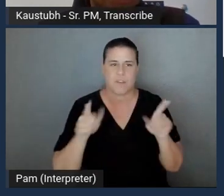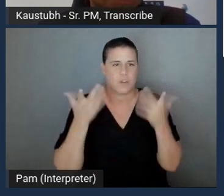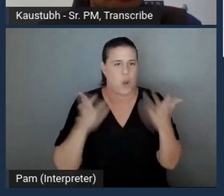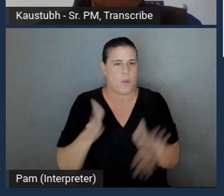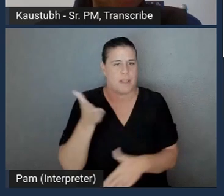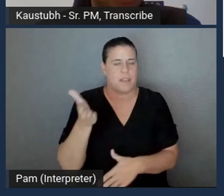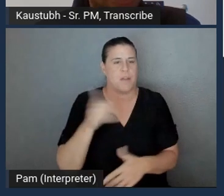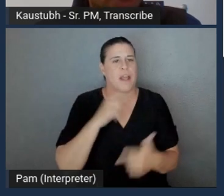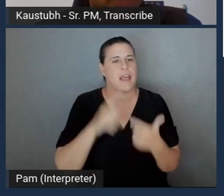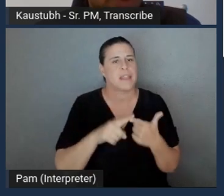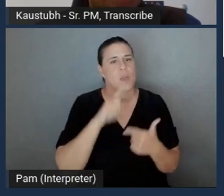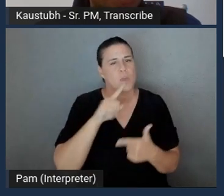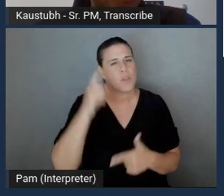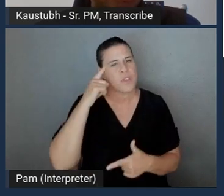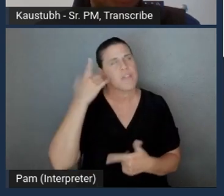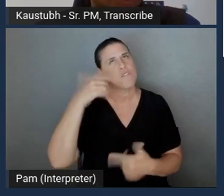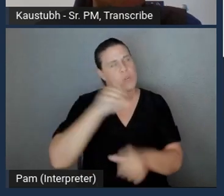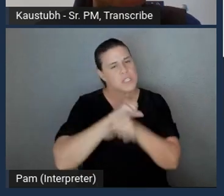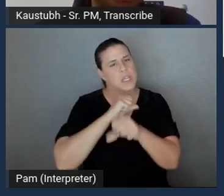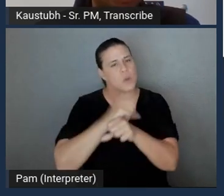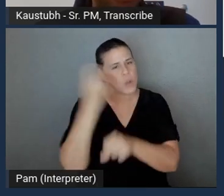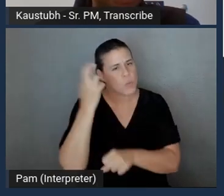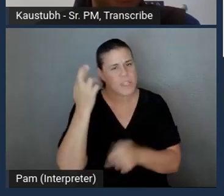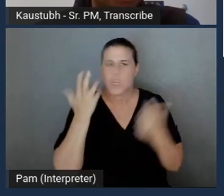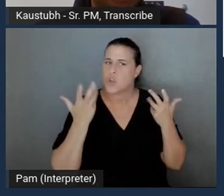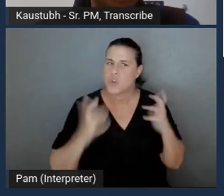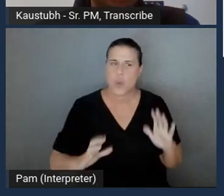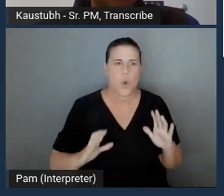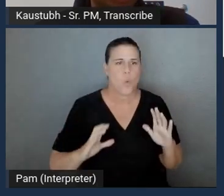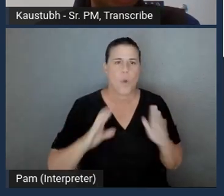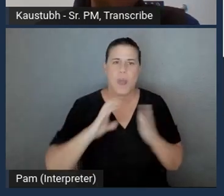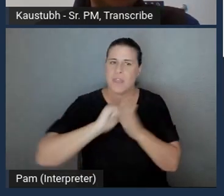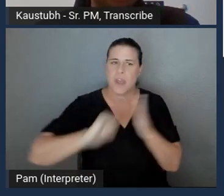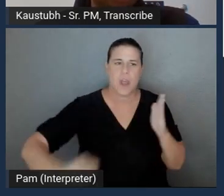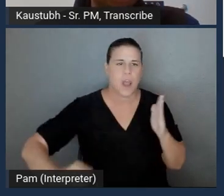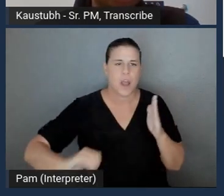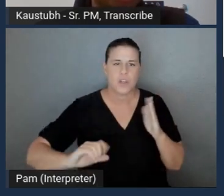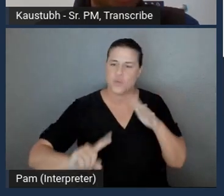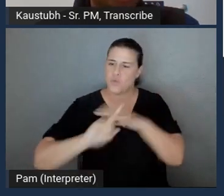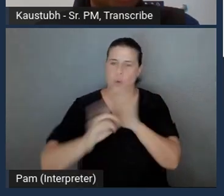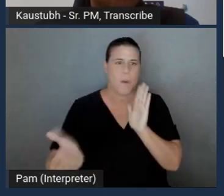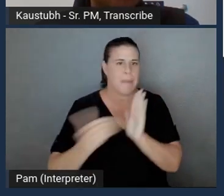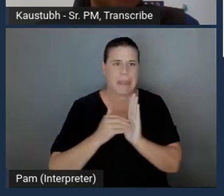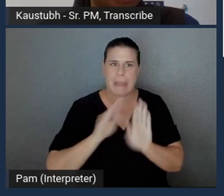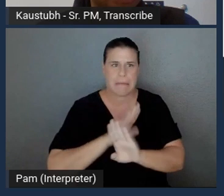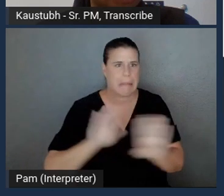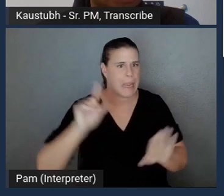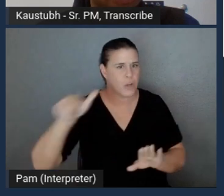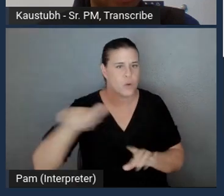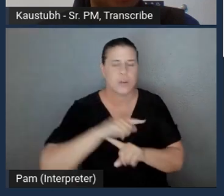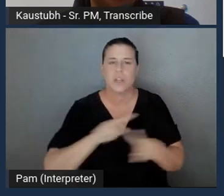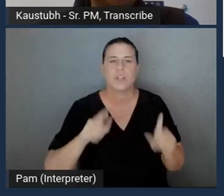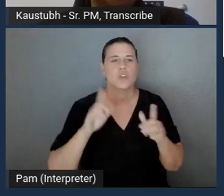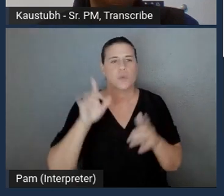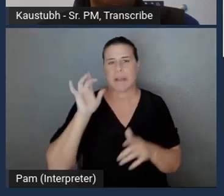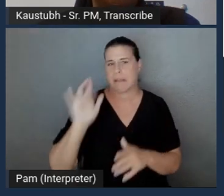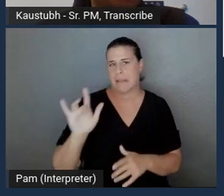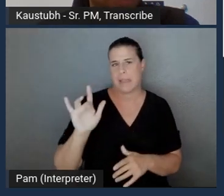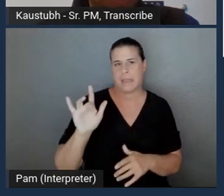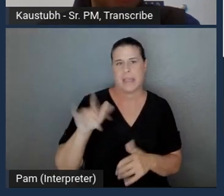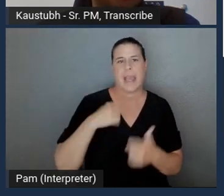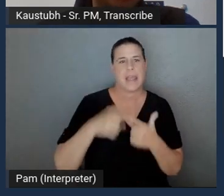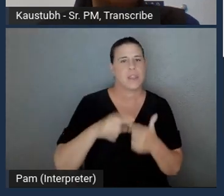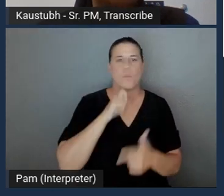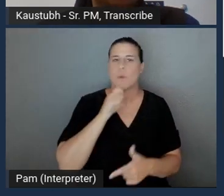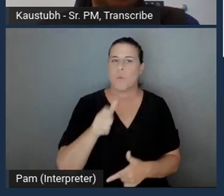if you think, for security purposes, you don't want the unredacted transcript to show up at all, so then you can just click this and we will